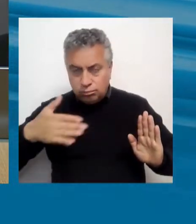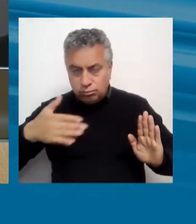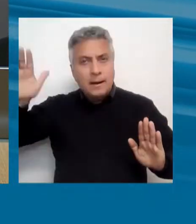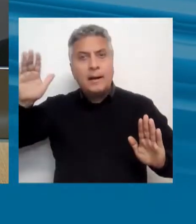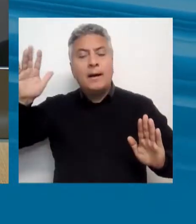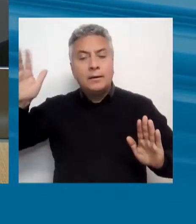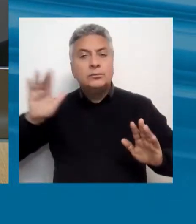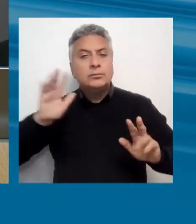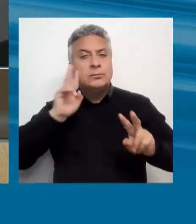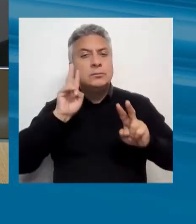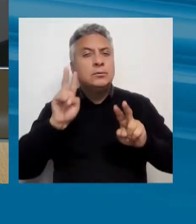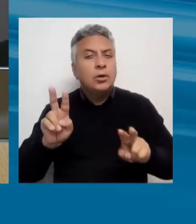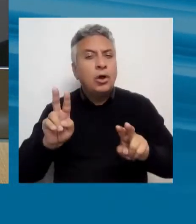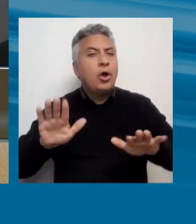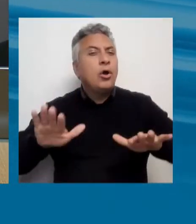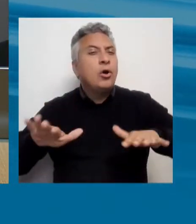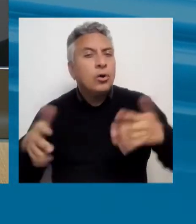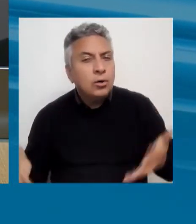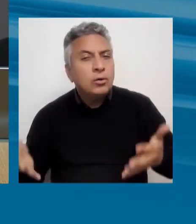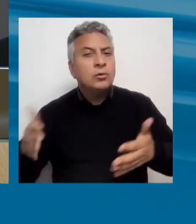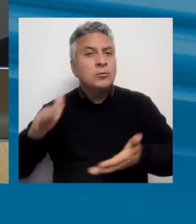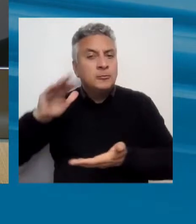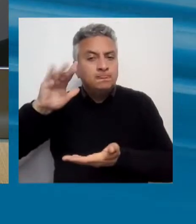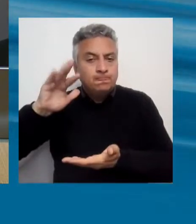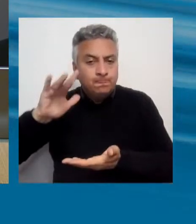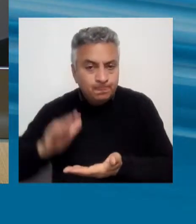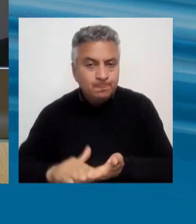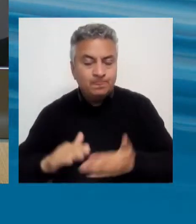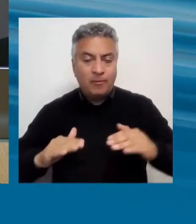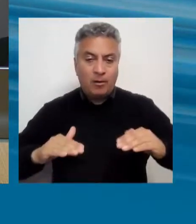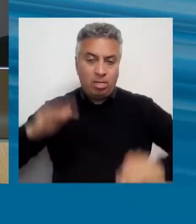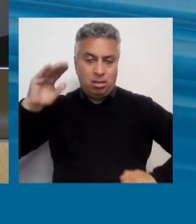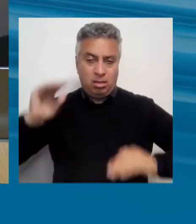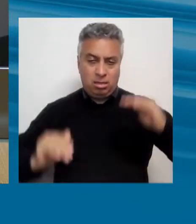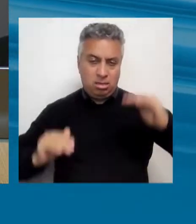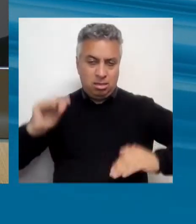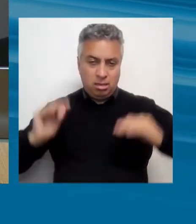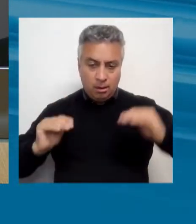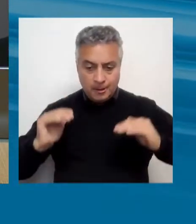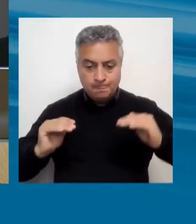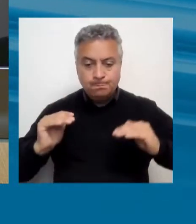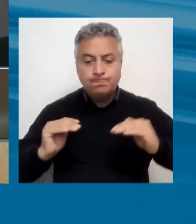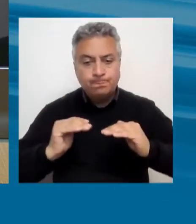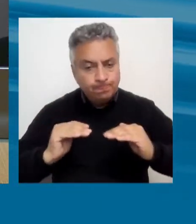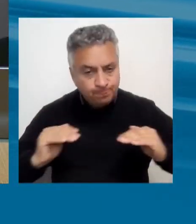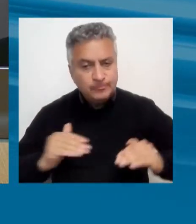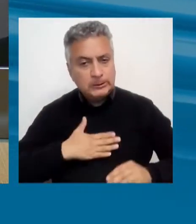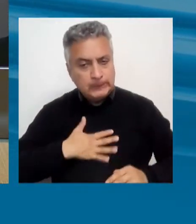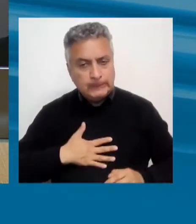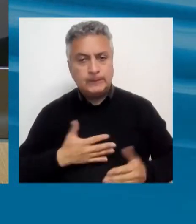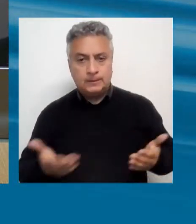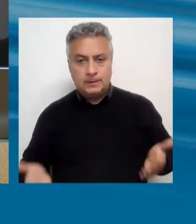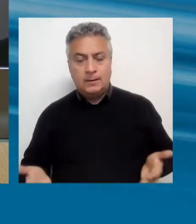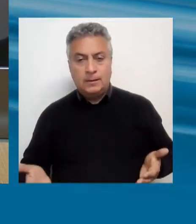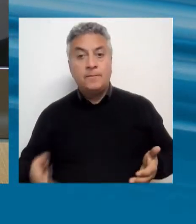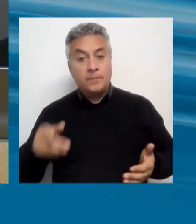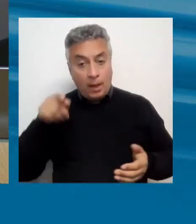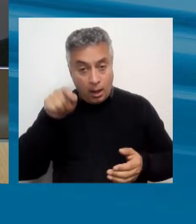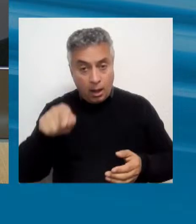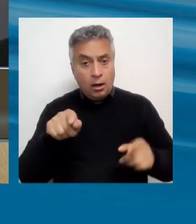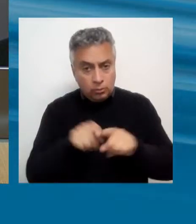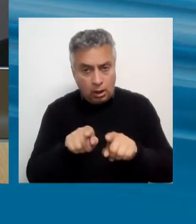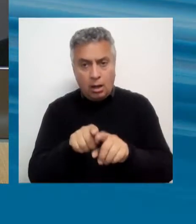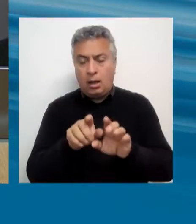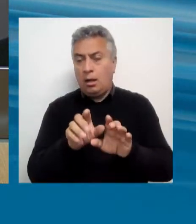I'm still very concerned that in a number of these areas, we still have not been able to hit the nail completely on the